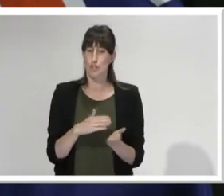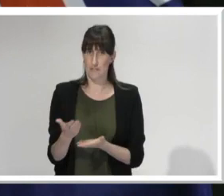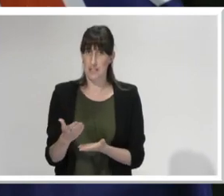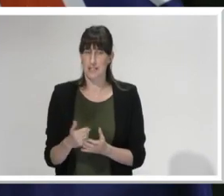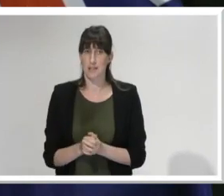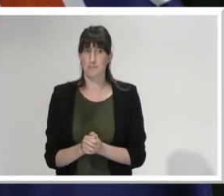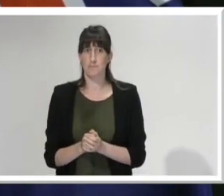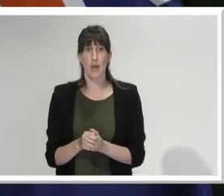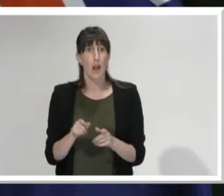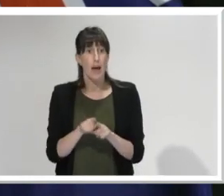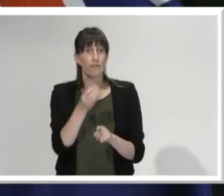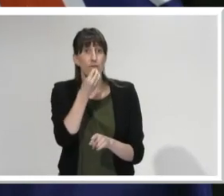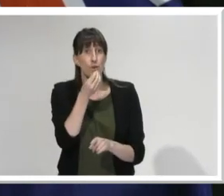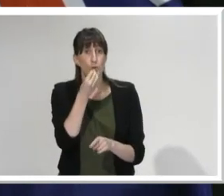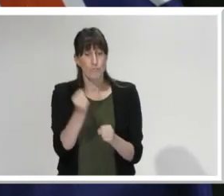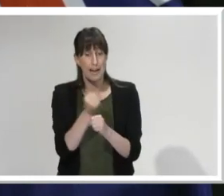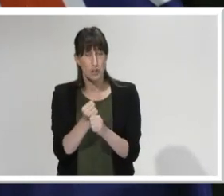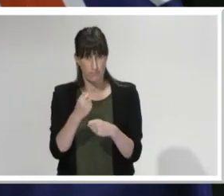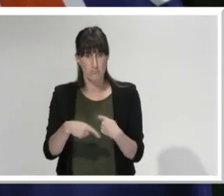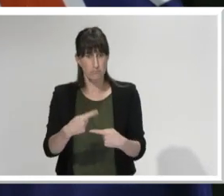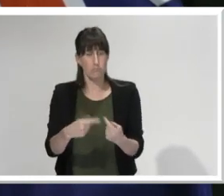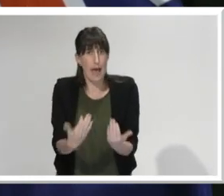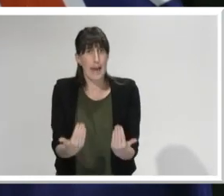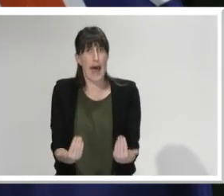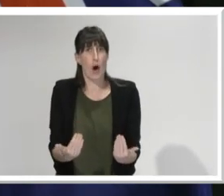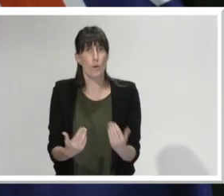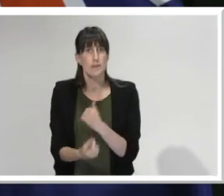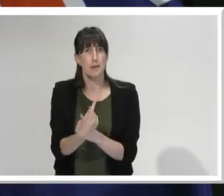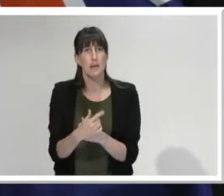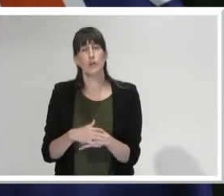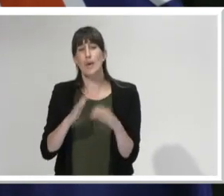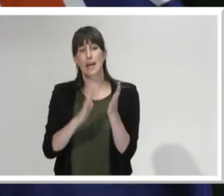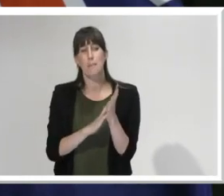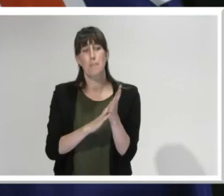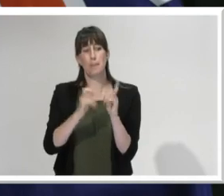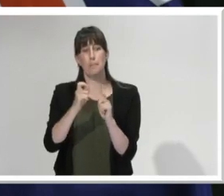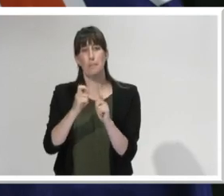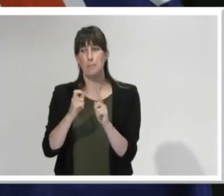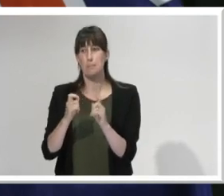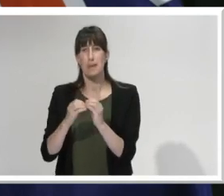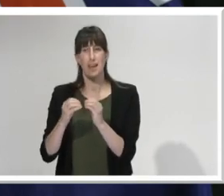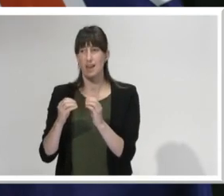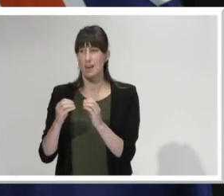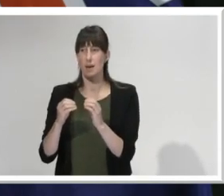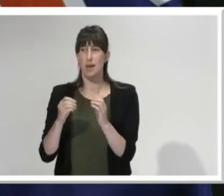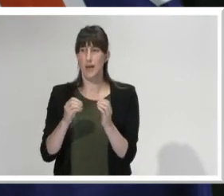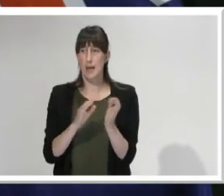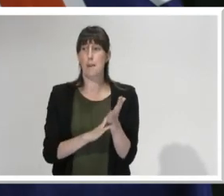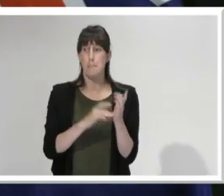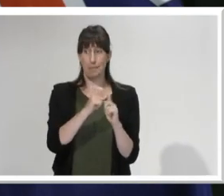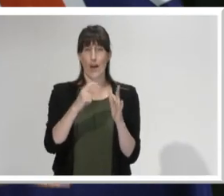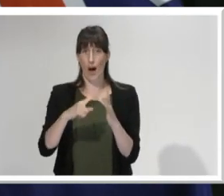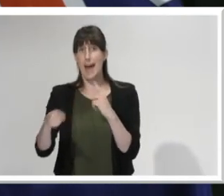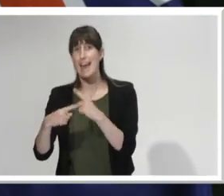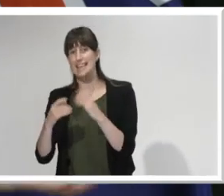already food production going on, and so there will be things that MPI and MB have learnt from those processes that they'll be now applying